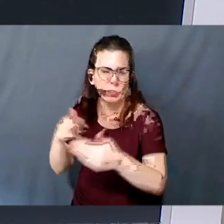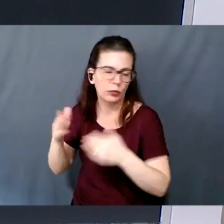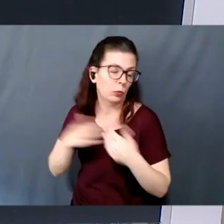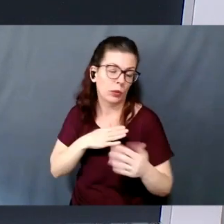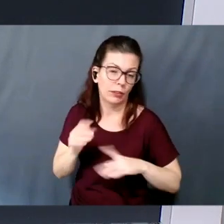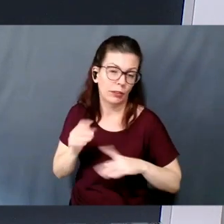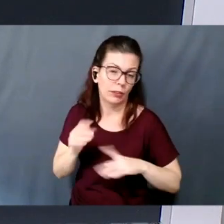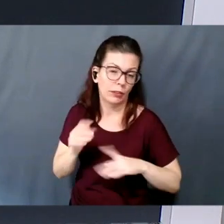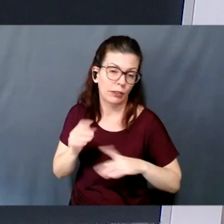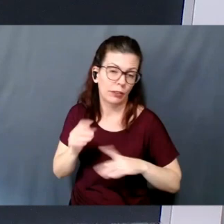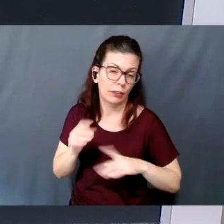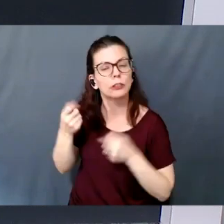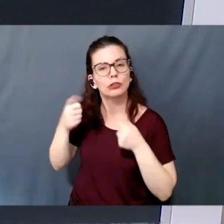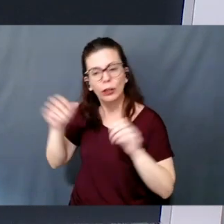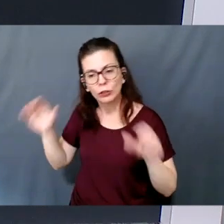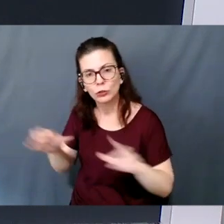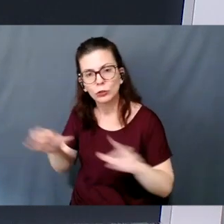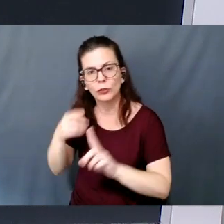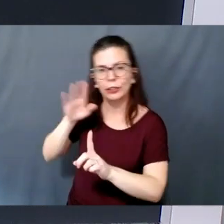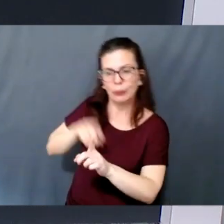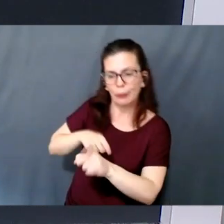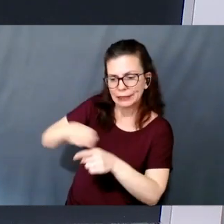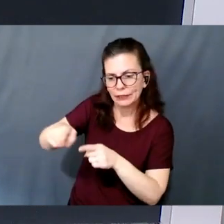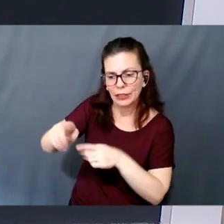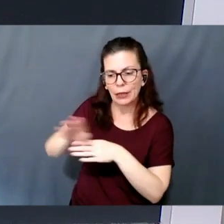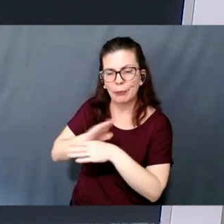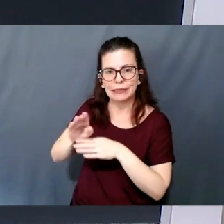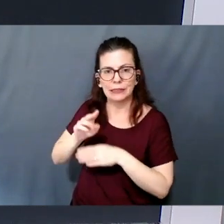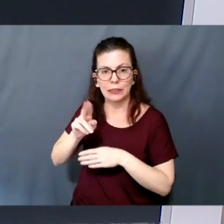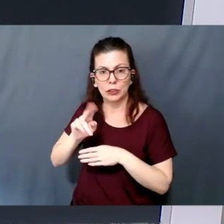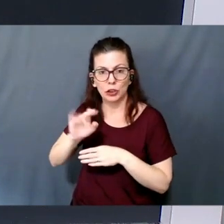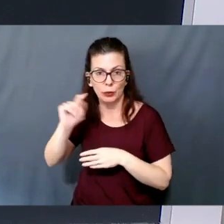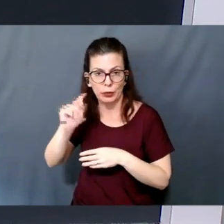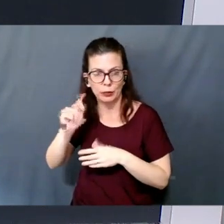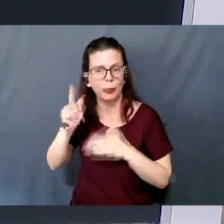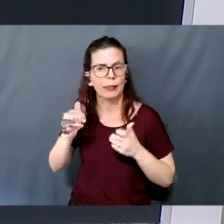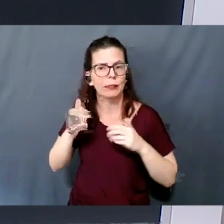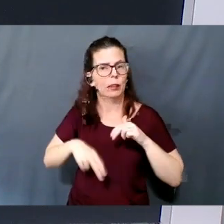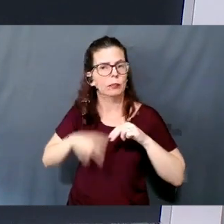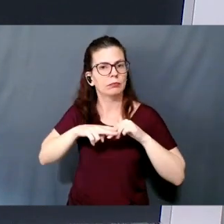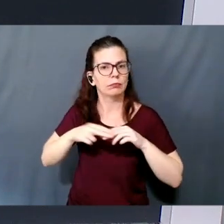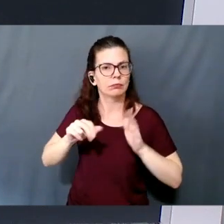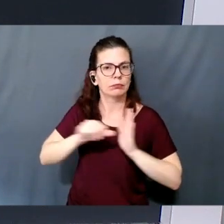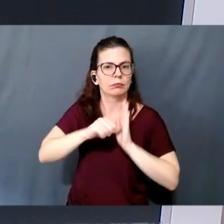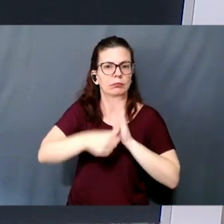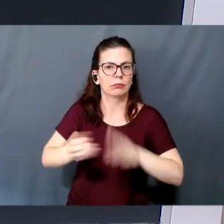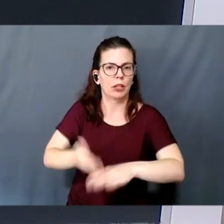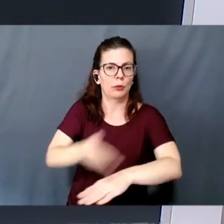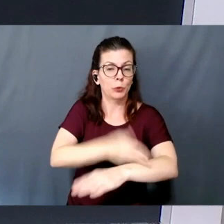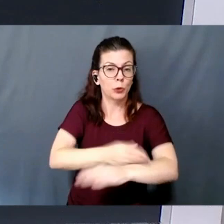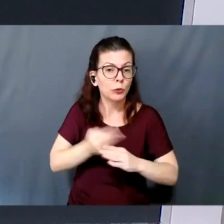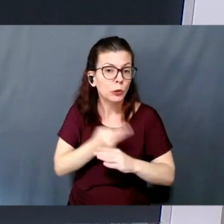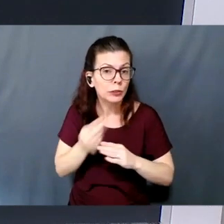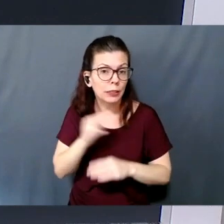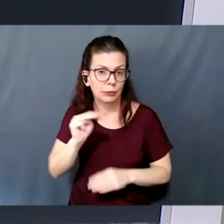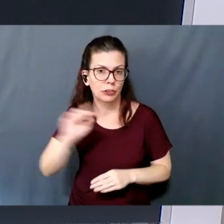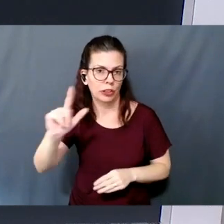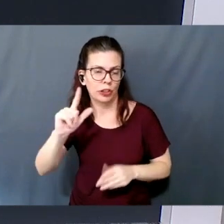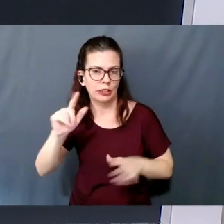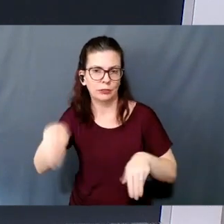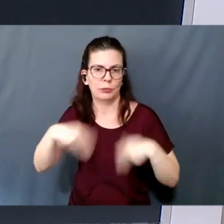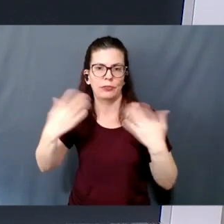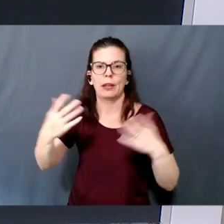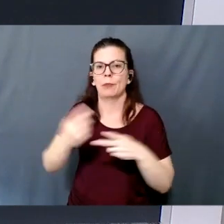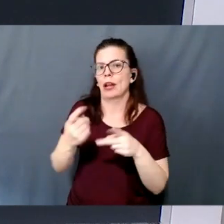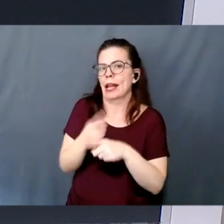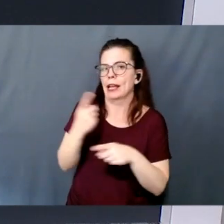business unit. They can now enhance and enrich using machine learning to be able to give them more accurate predictions and forecasts. A lot